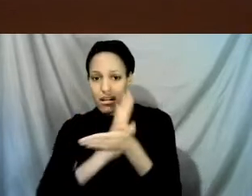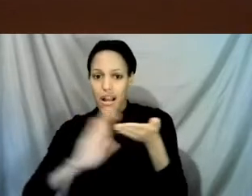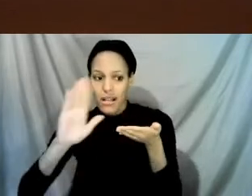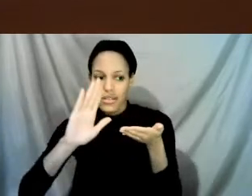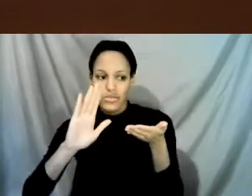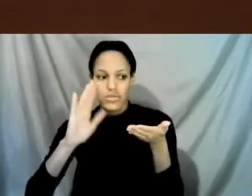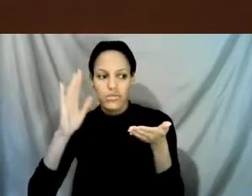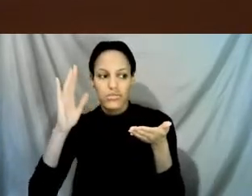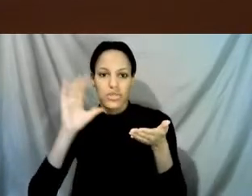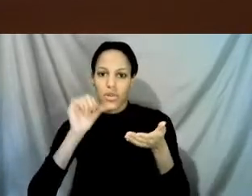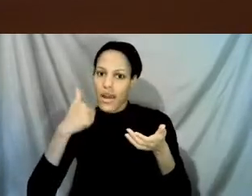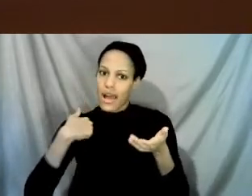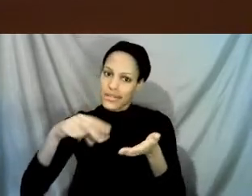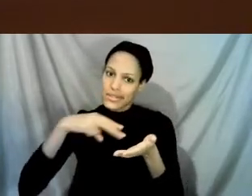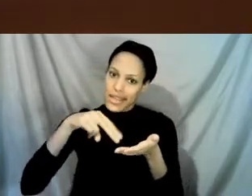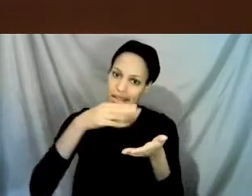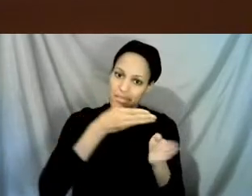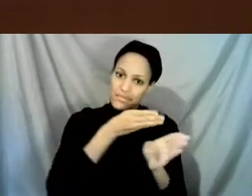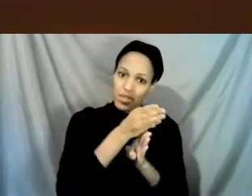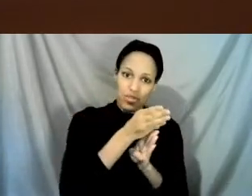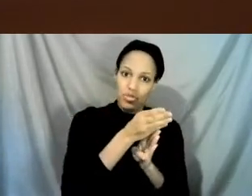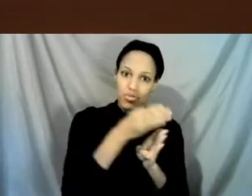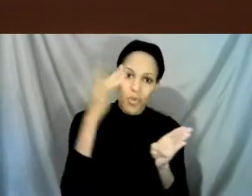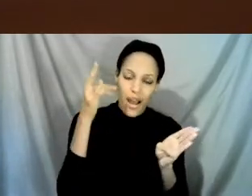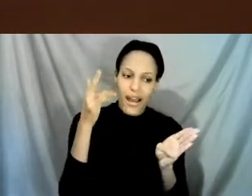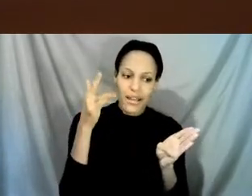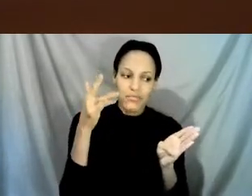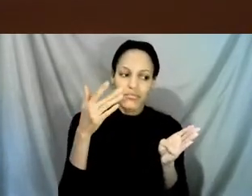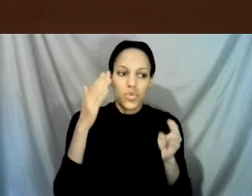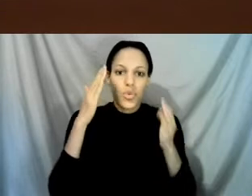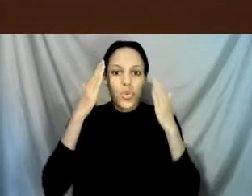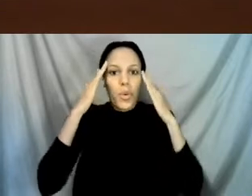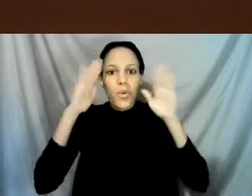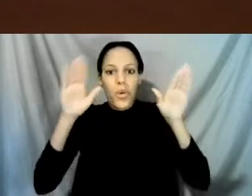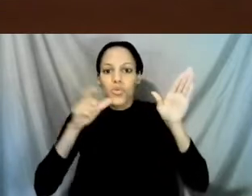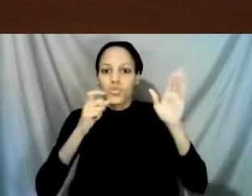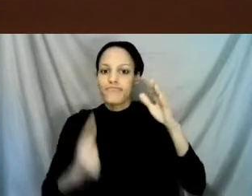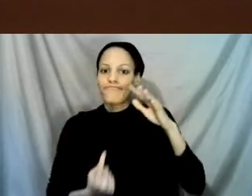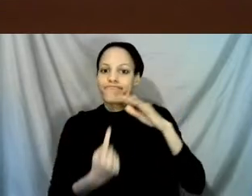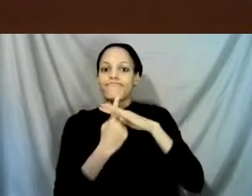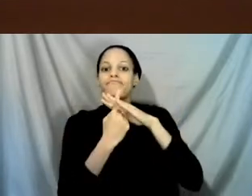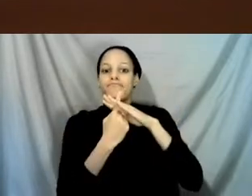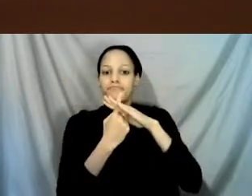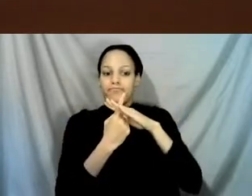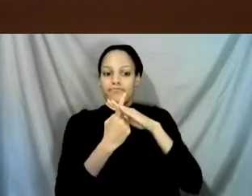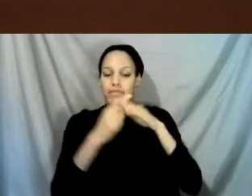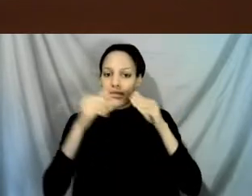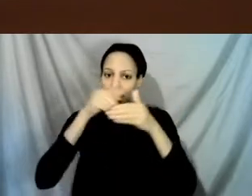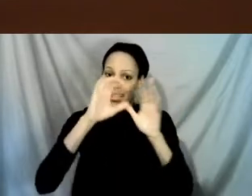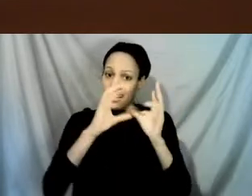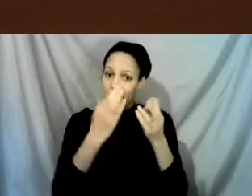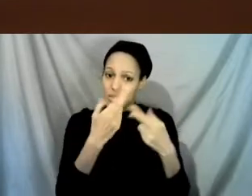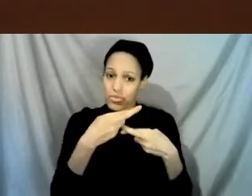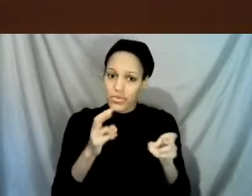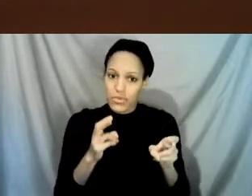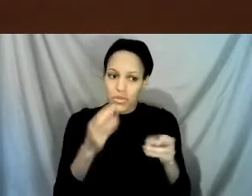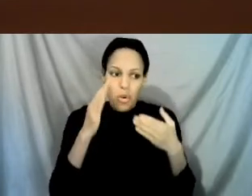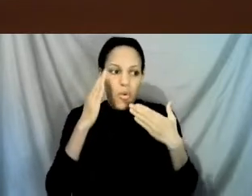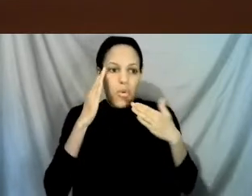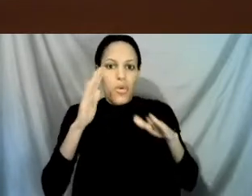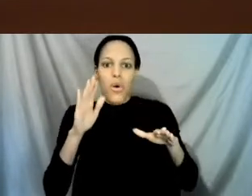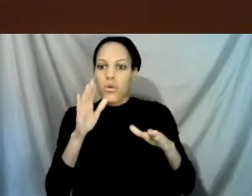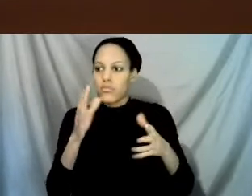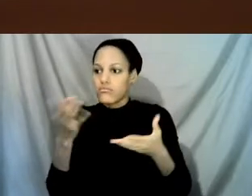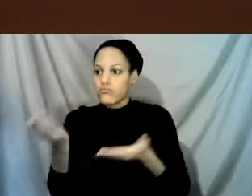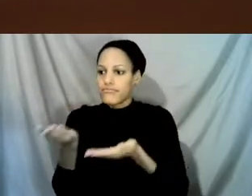know who's going to show up in your classroom. You never know what they're going to bring into the room, and you don't know what